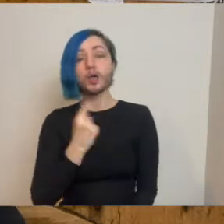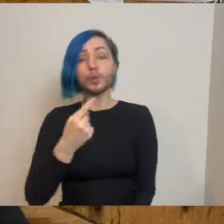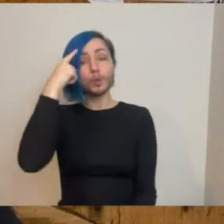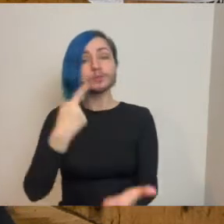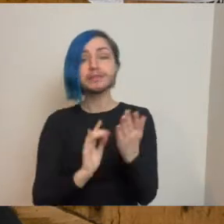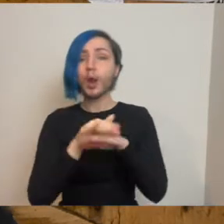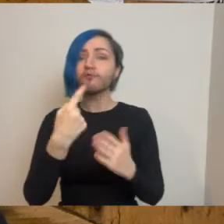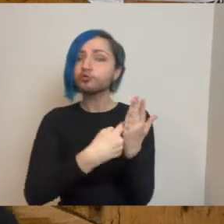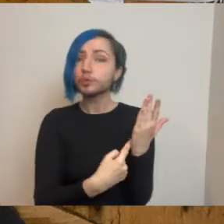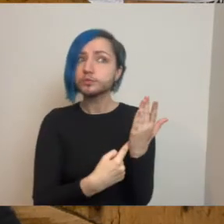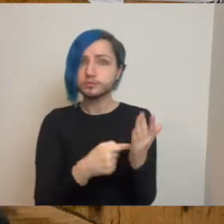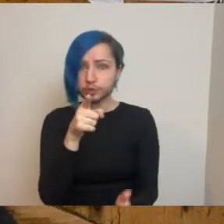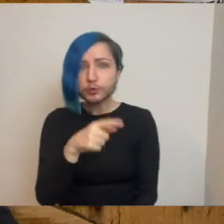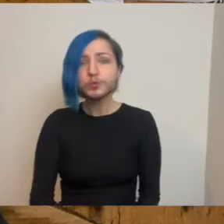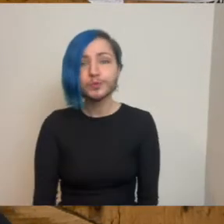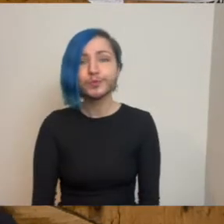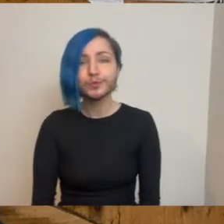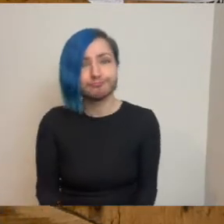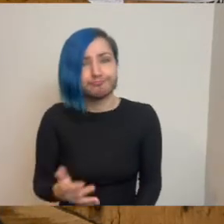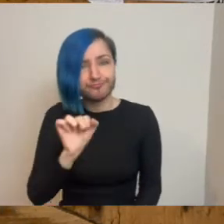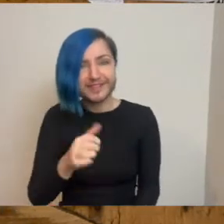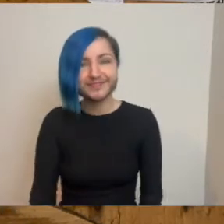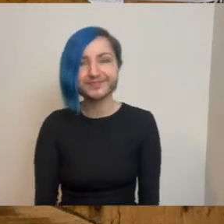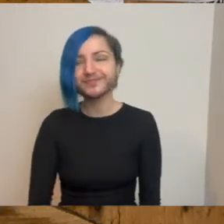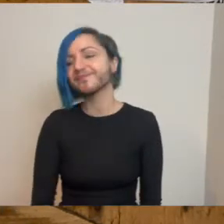you're the one making the rules, right?